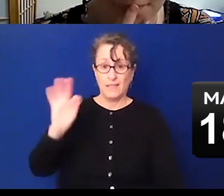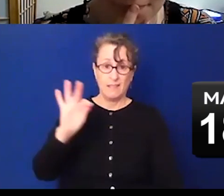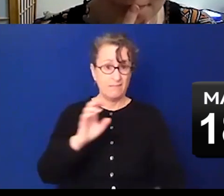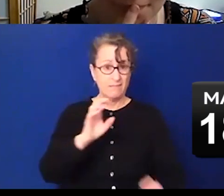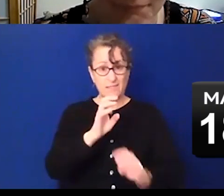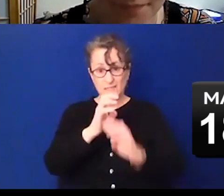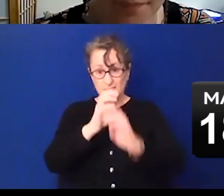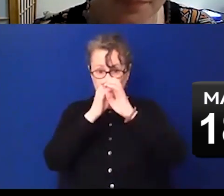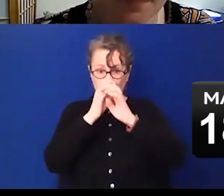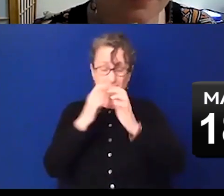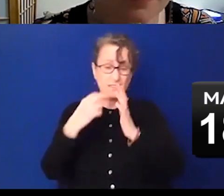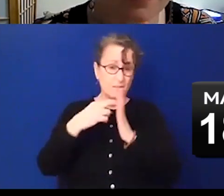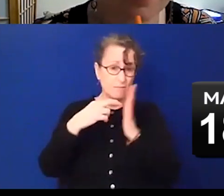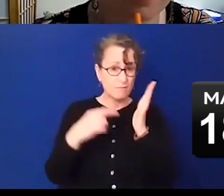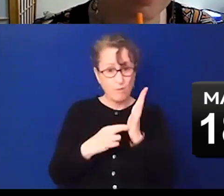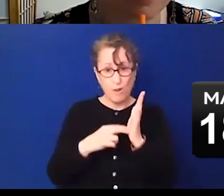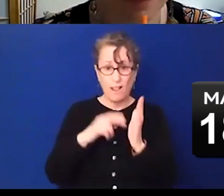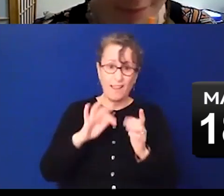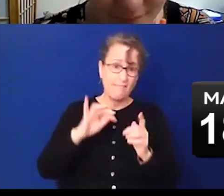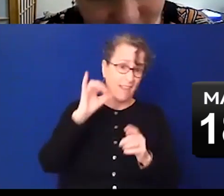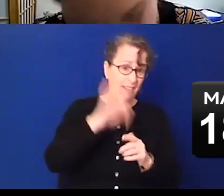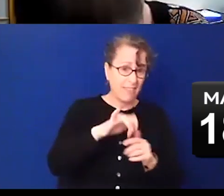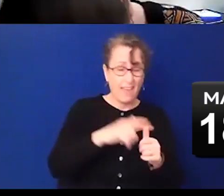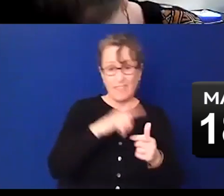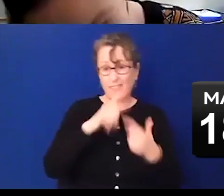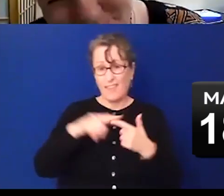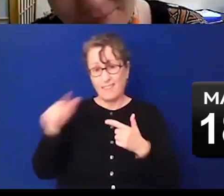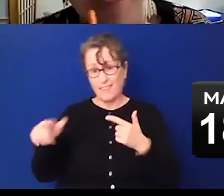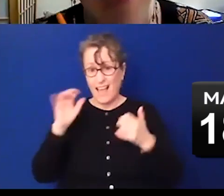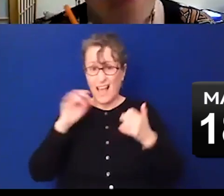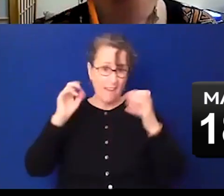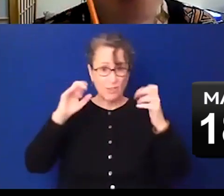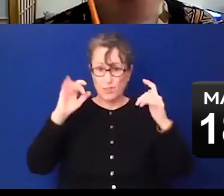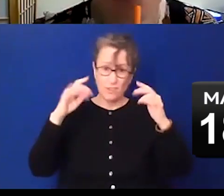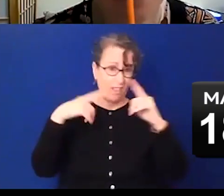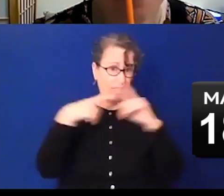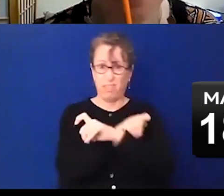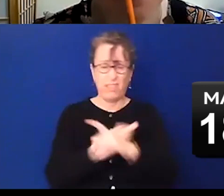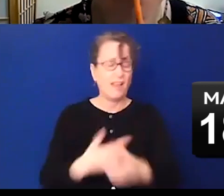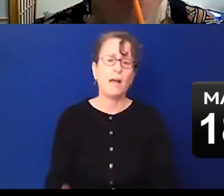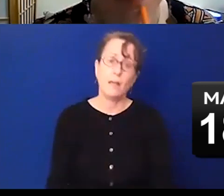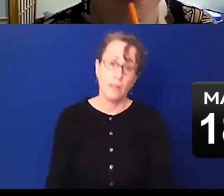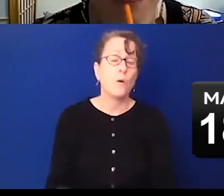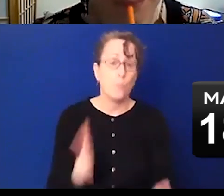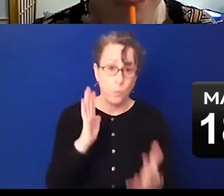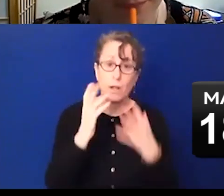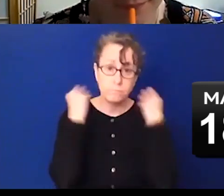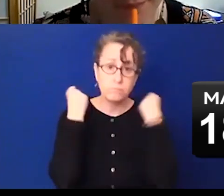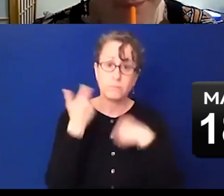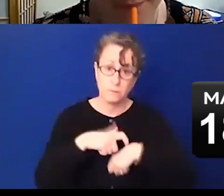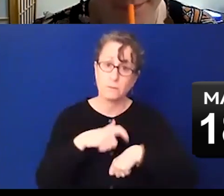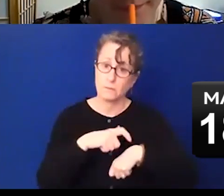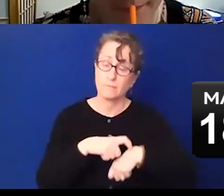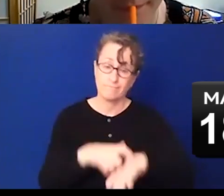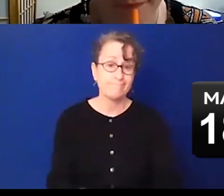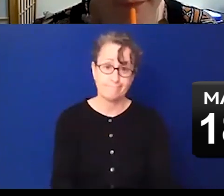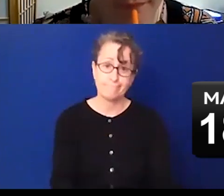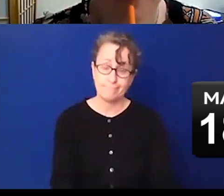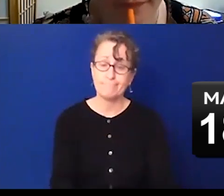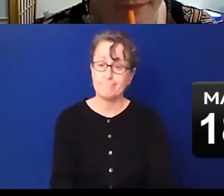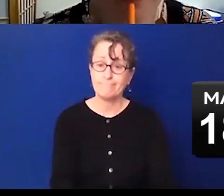situation where, you know, if this, then that, and I've got to double check, I'm concerned that it becomes bureaucratic